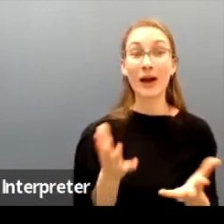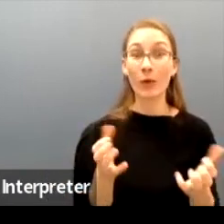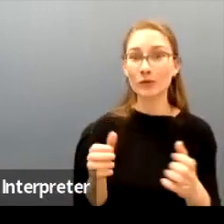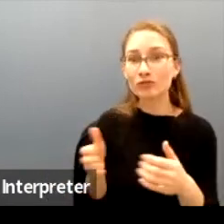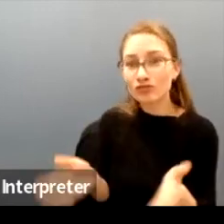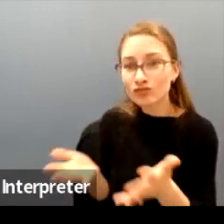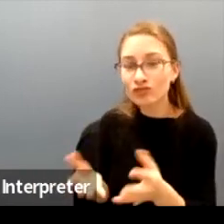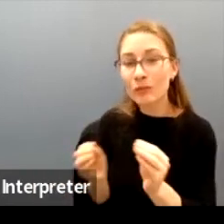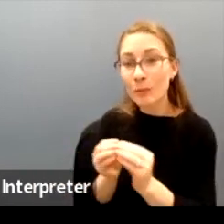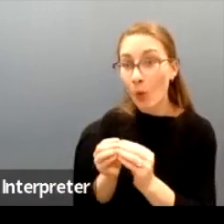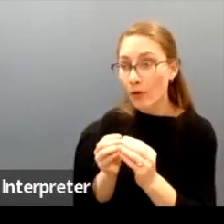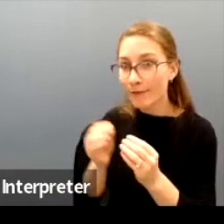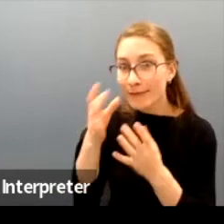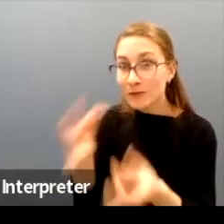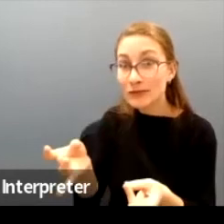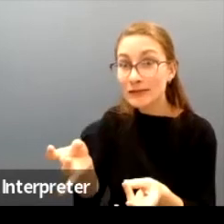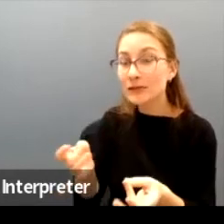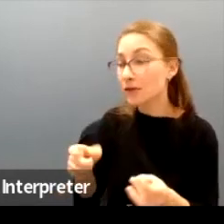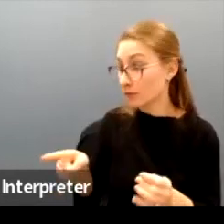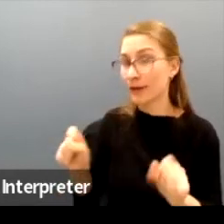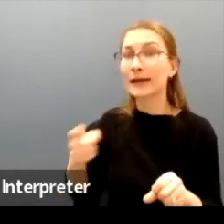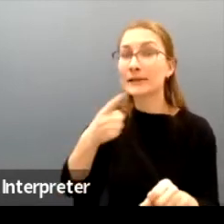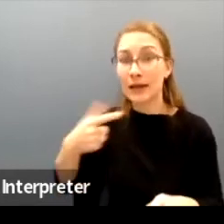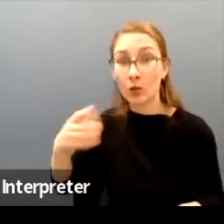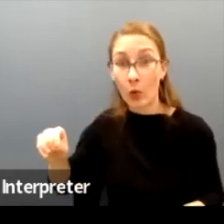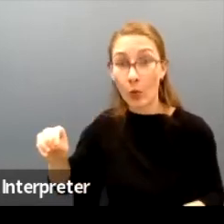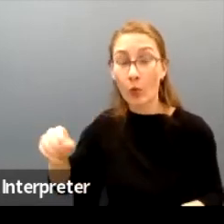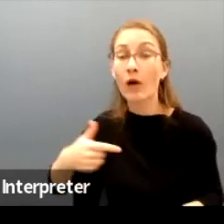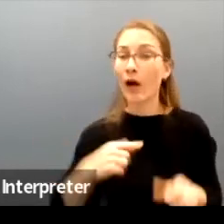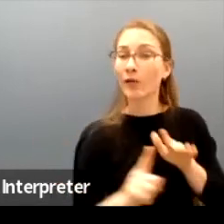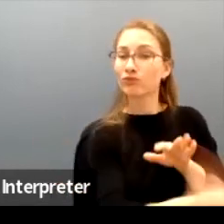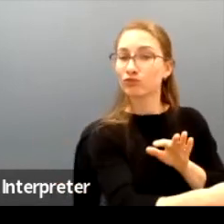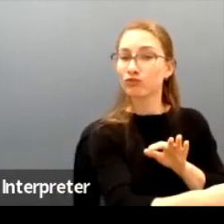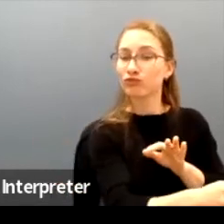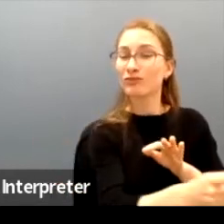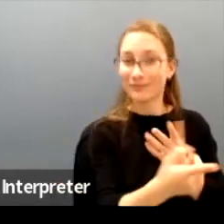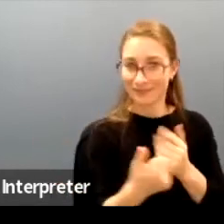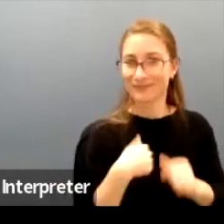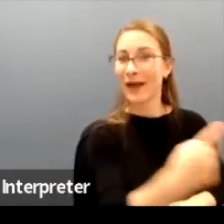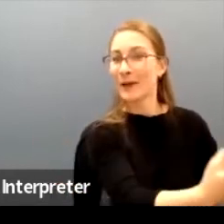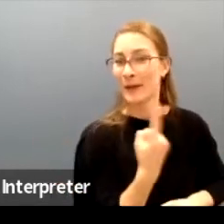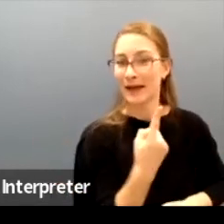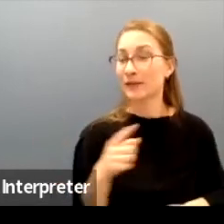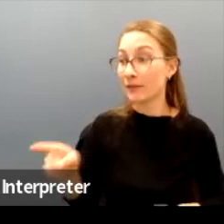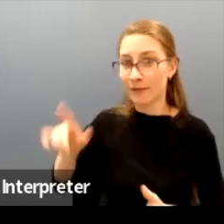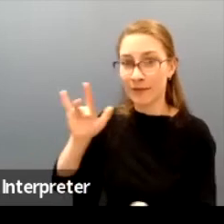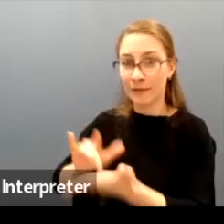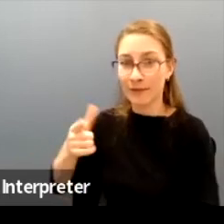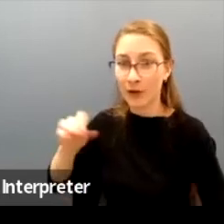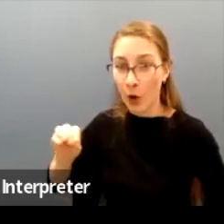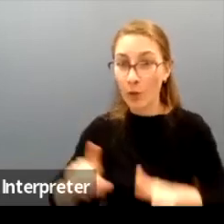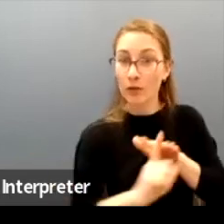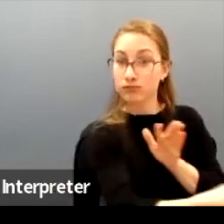enjoyment with it. They'll press the word go and I'm gone, and then I come back, and then they press the word go and then I'm gone, and then I come back. The motivating factor was me